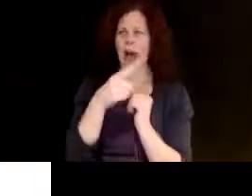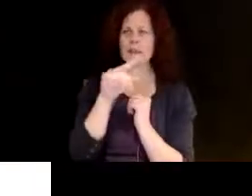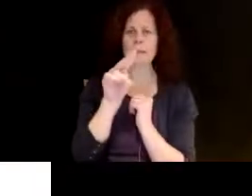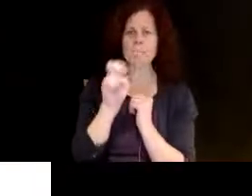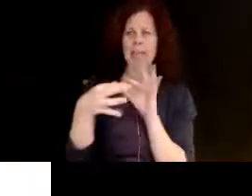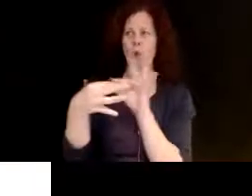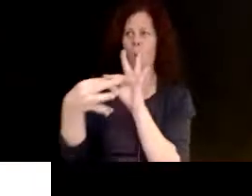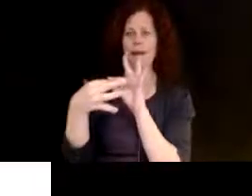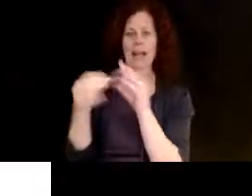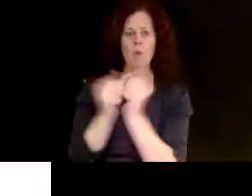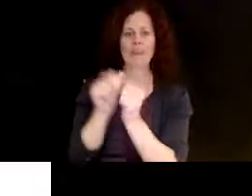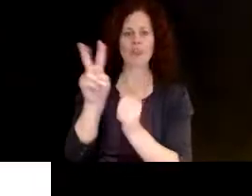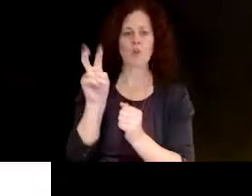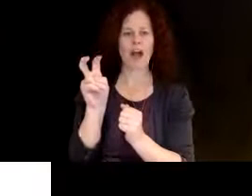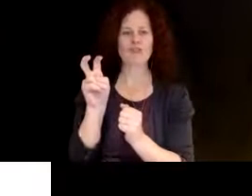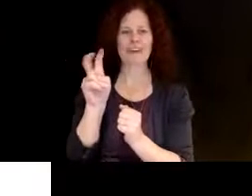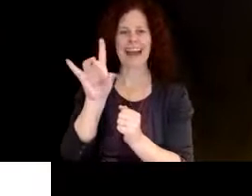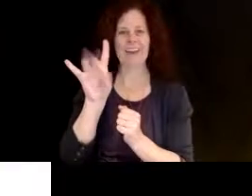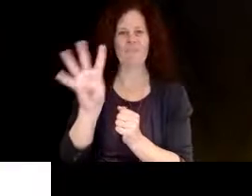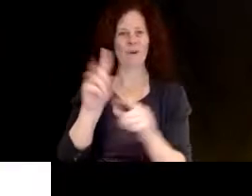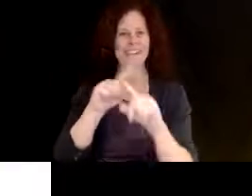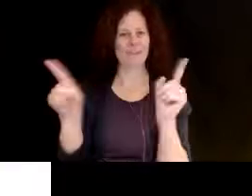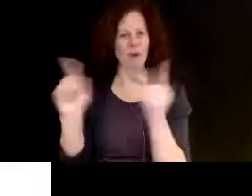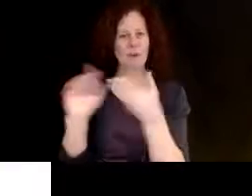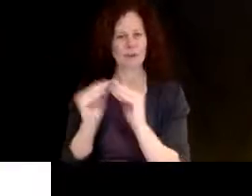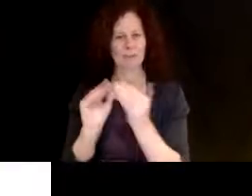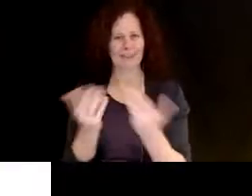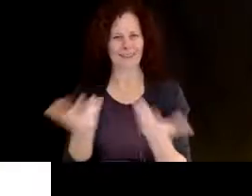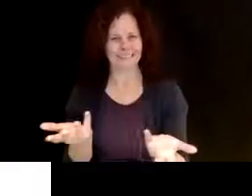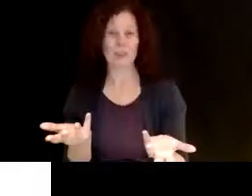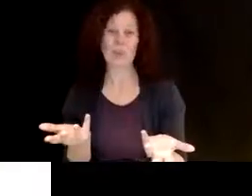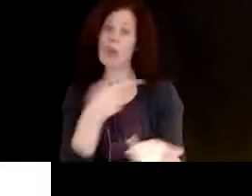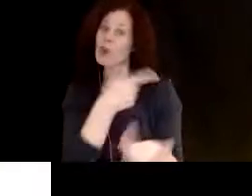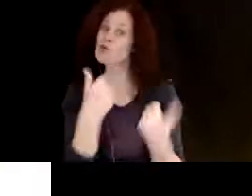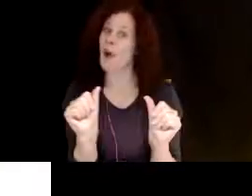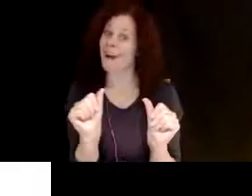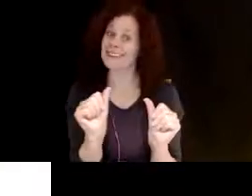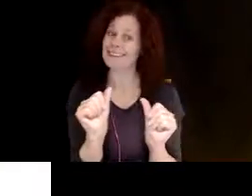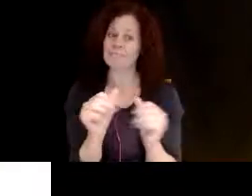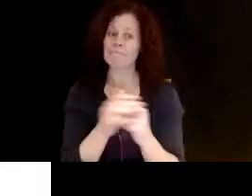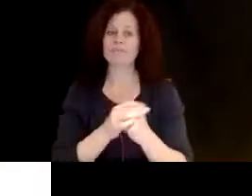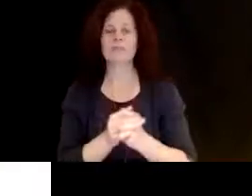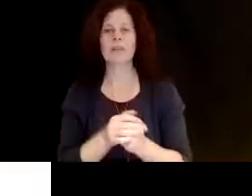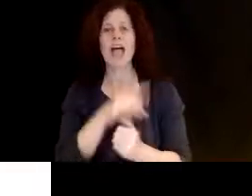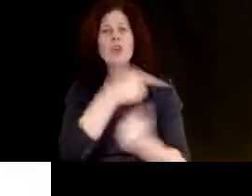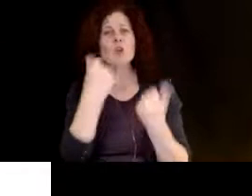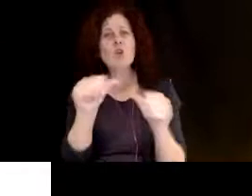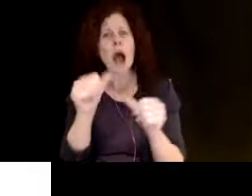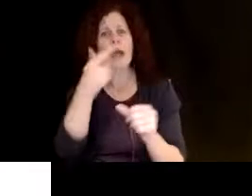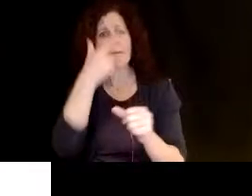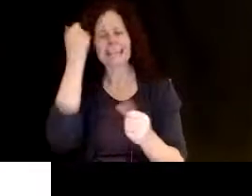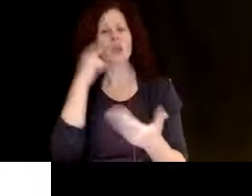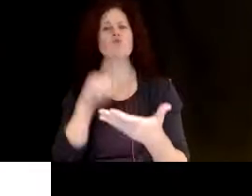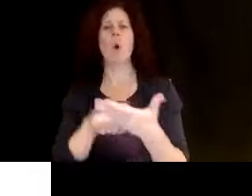they've been trying to do this because PACE recognizes the importance of pedestrian access to transit. And they've been doing a lot recently to